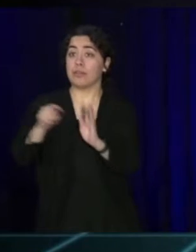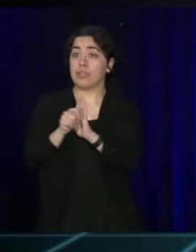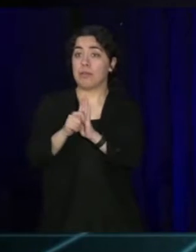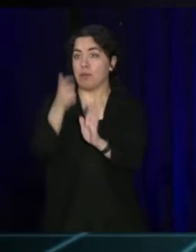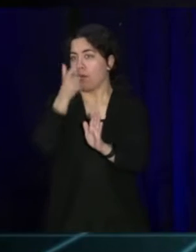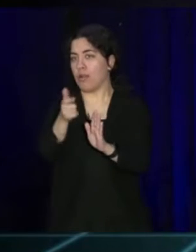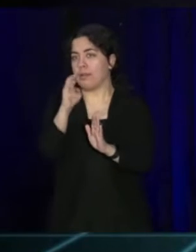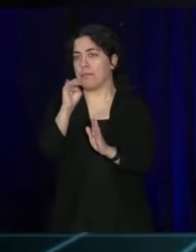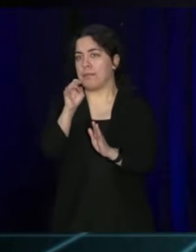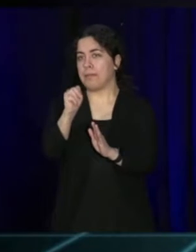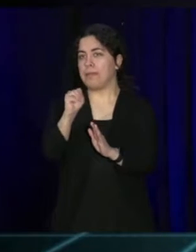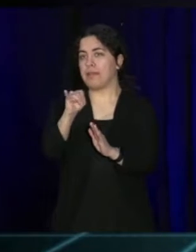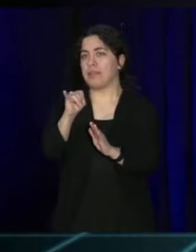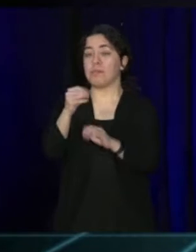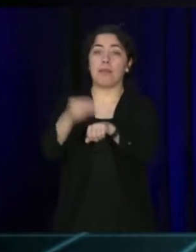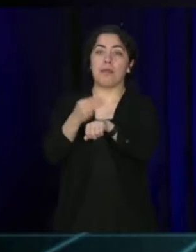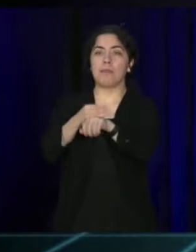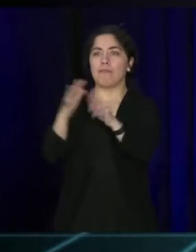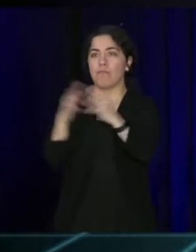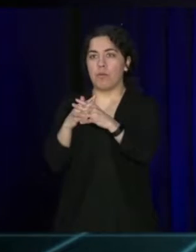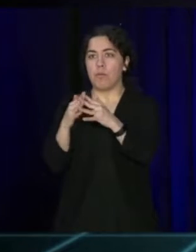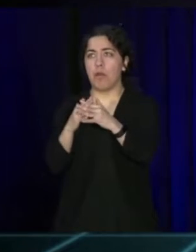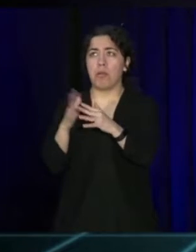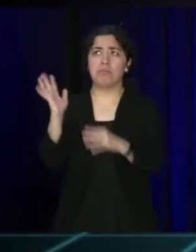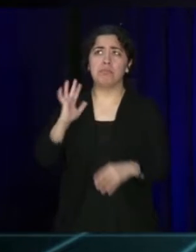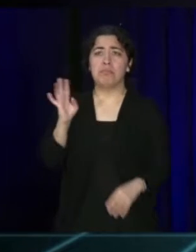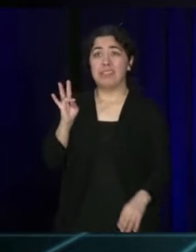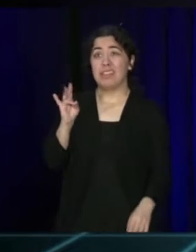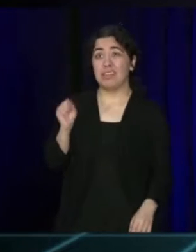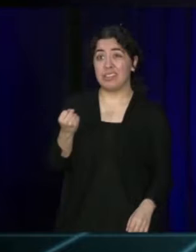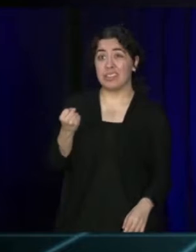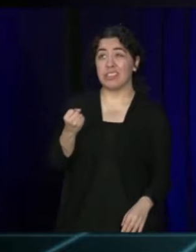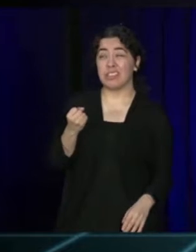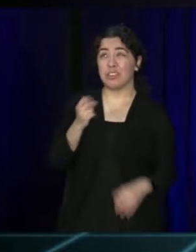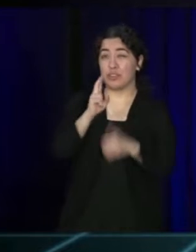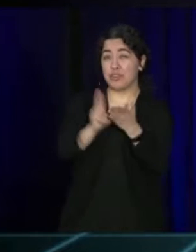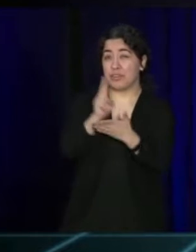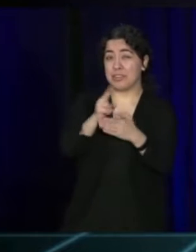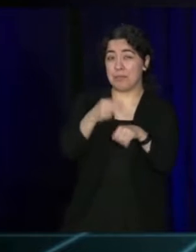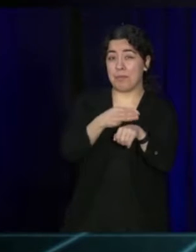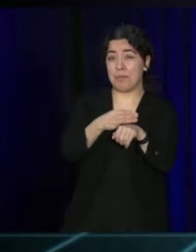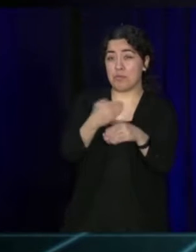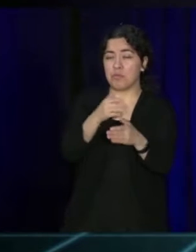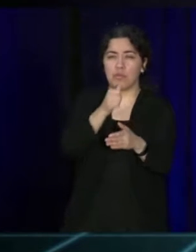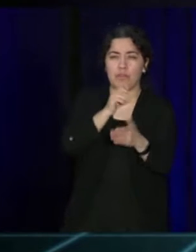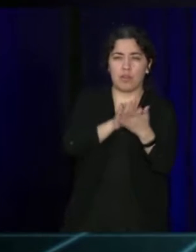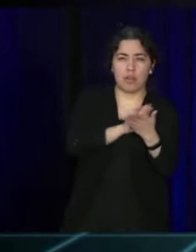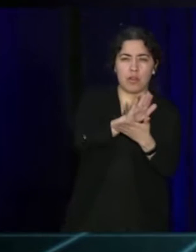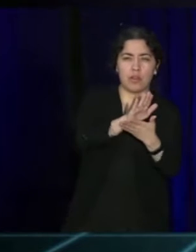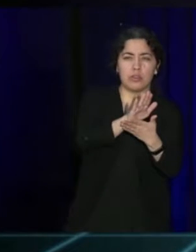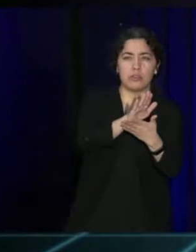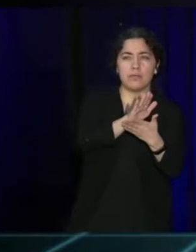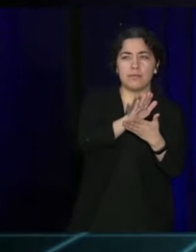football. Back in the 70s, University of Miami it was a private college. It wanted to be the